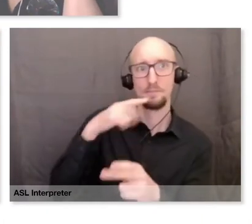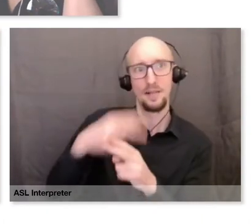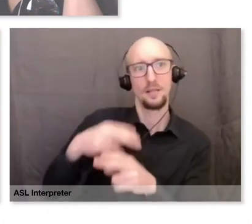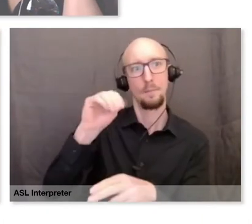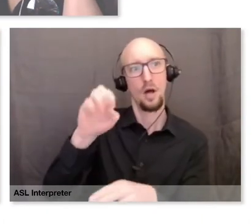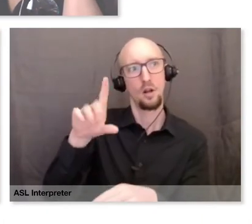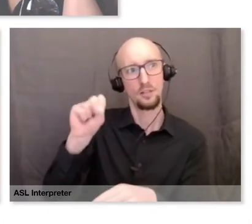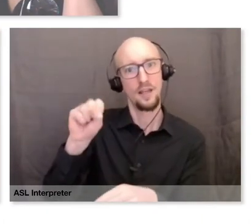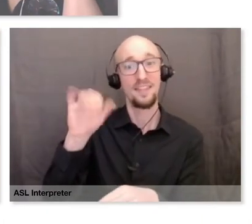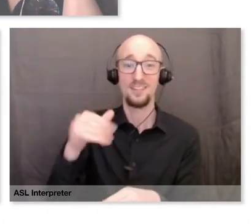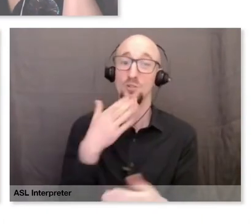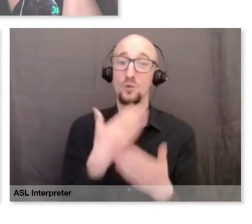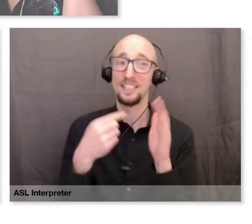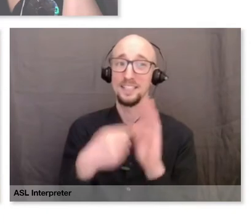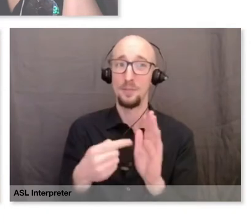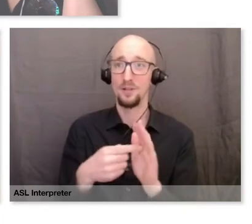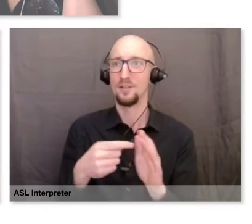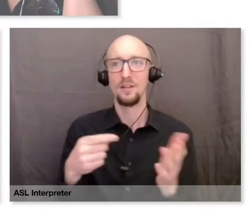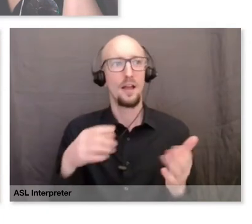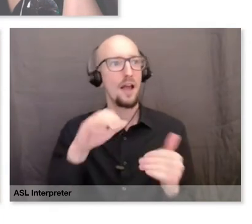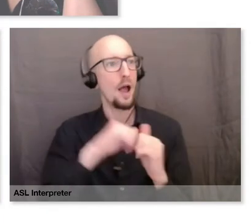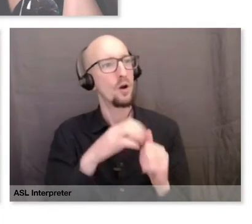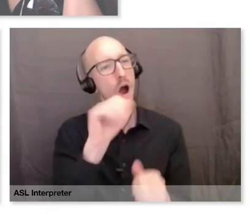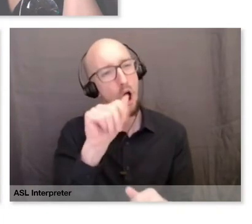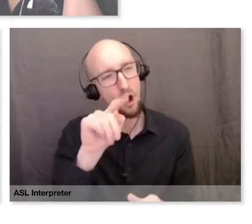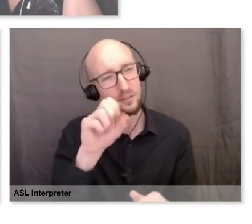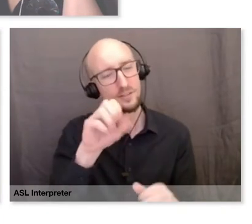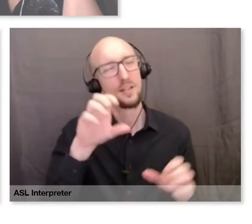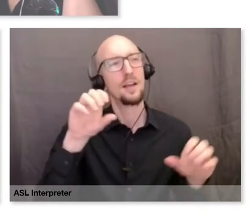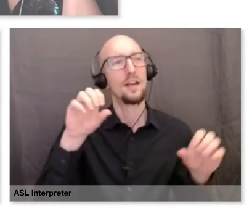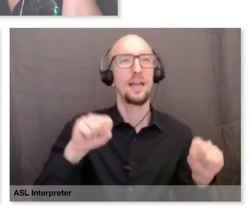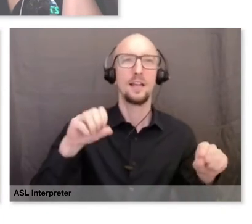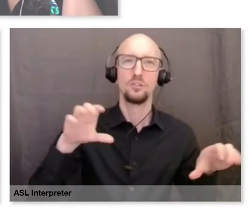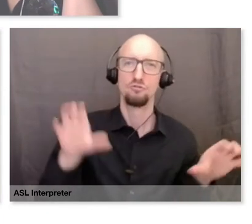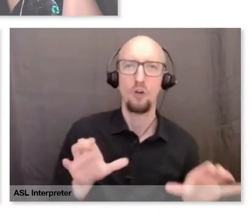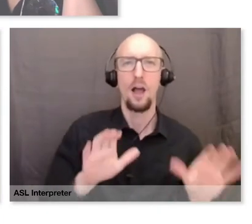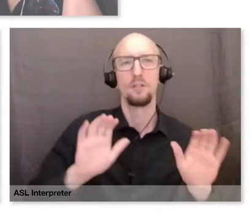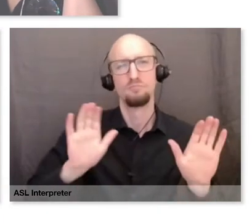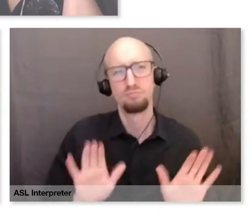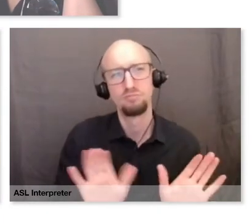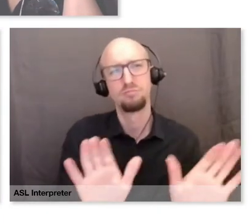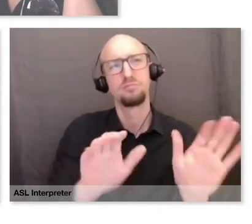arts can drive and kind of reframe how we can think about complex problems.